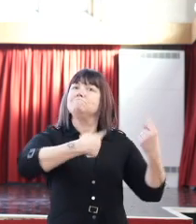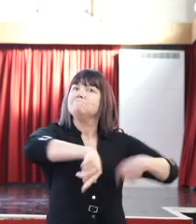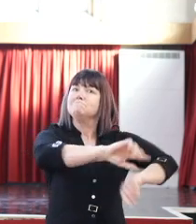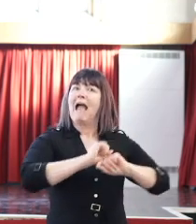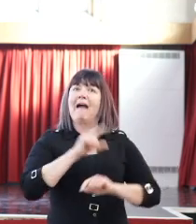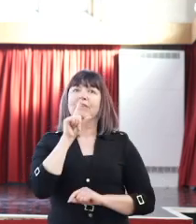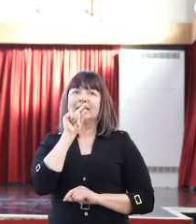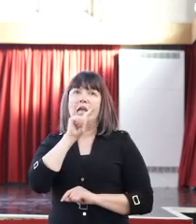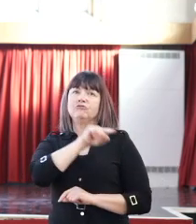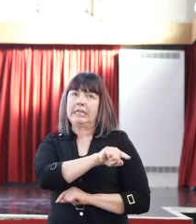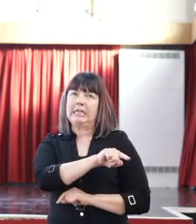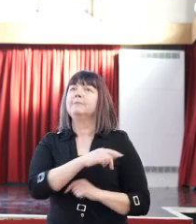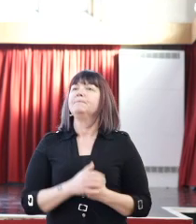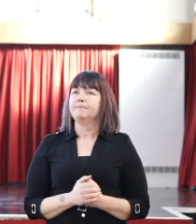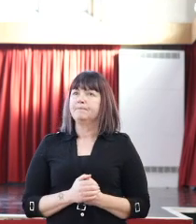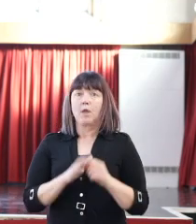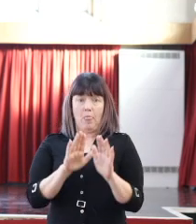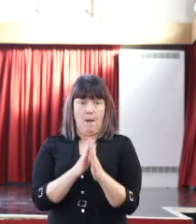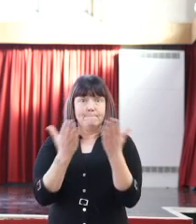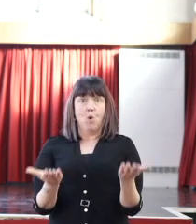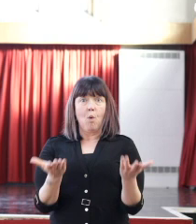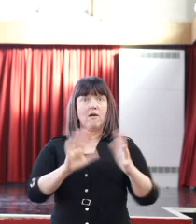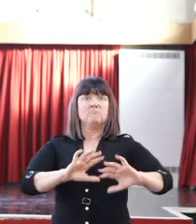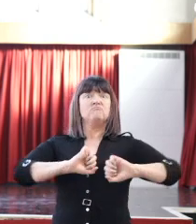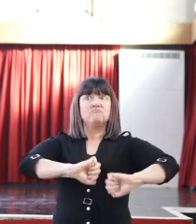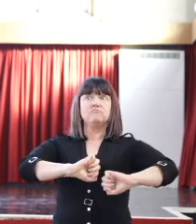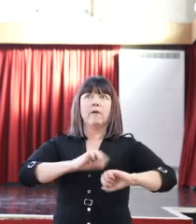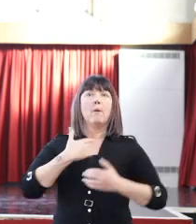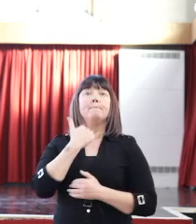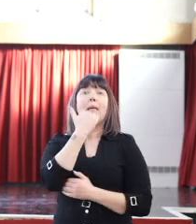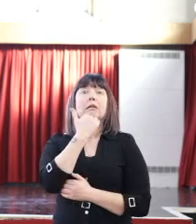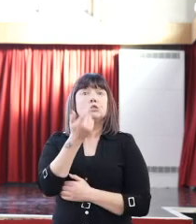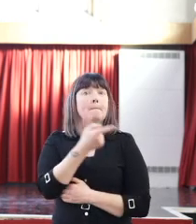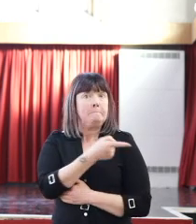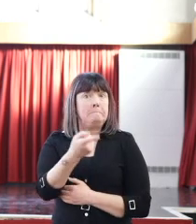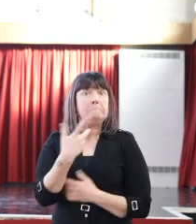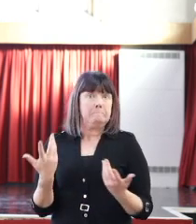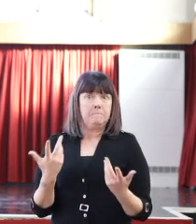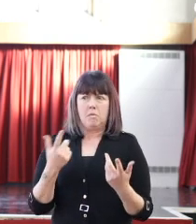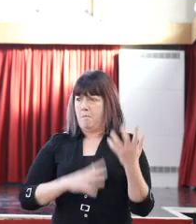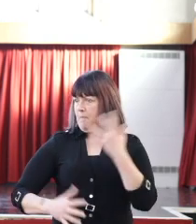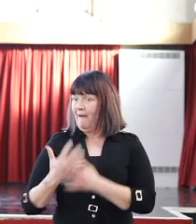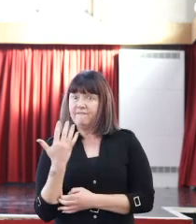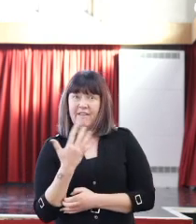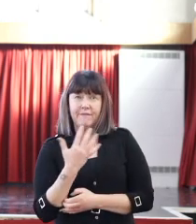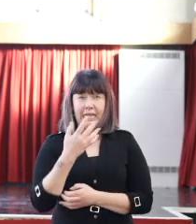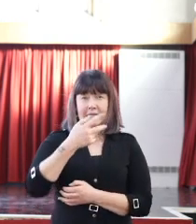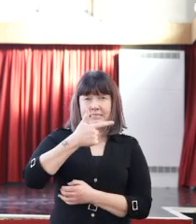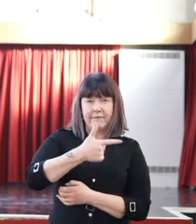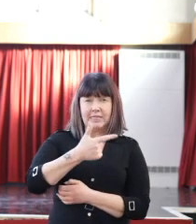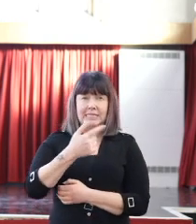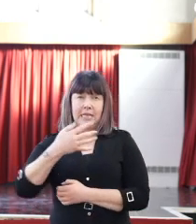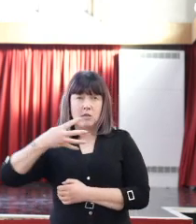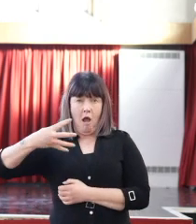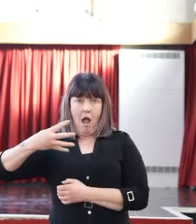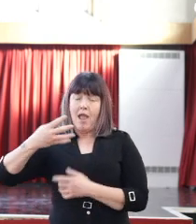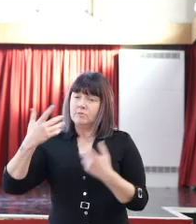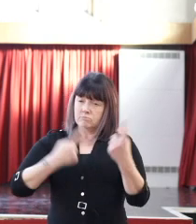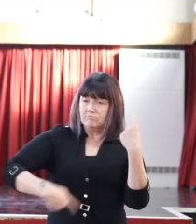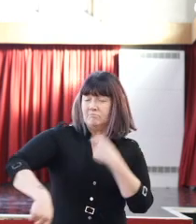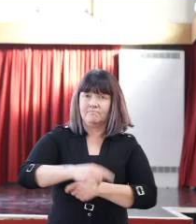The first book printed in the area was by a Belgian migrant too, but in 1579, the plague disproportionately killed the area's